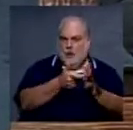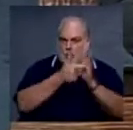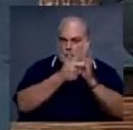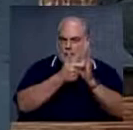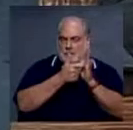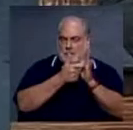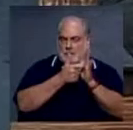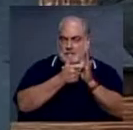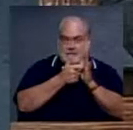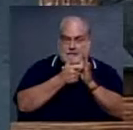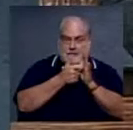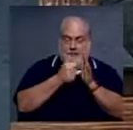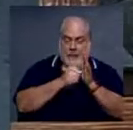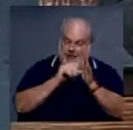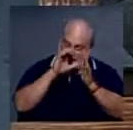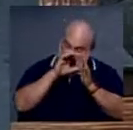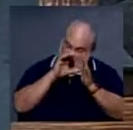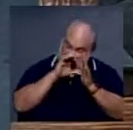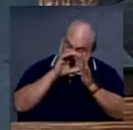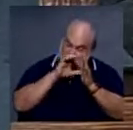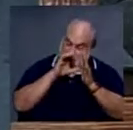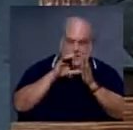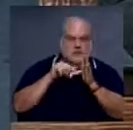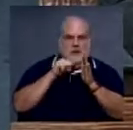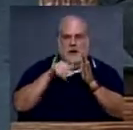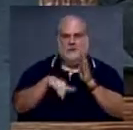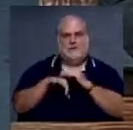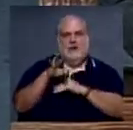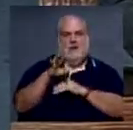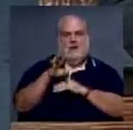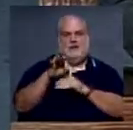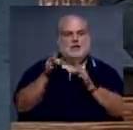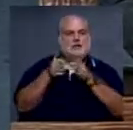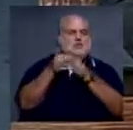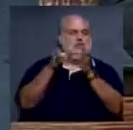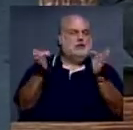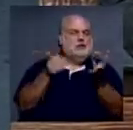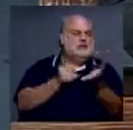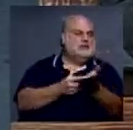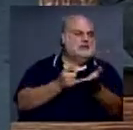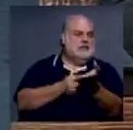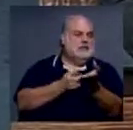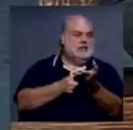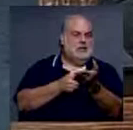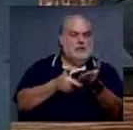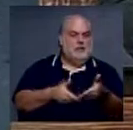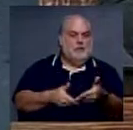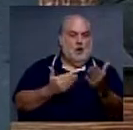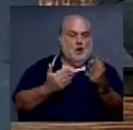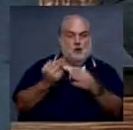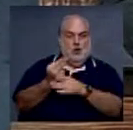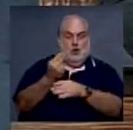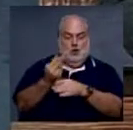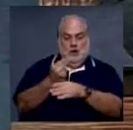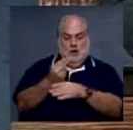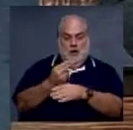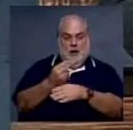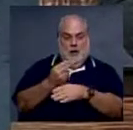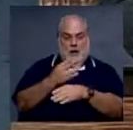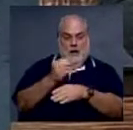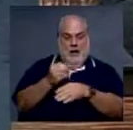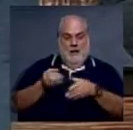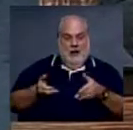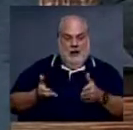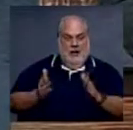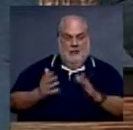that is. I couldn't find it in the ordinance. There was general discussion of the commission concerning the proposed use of the site and the